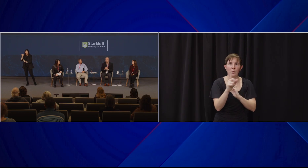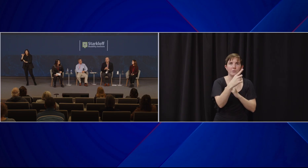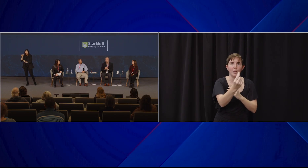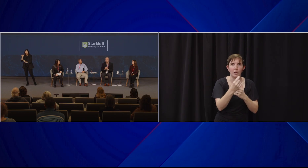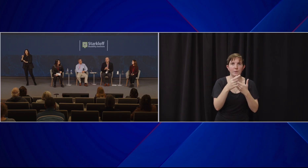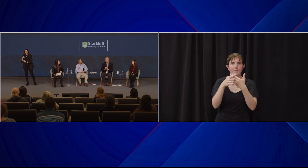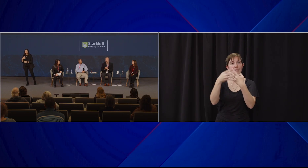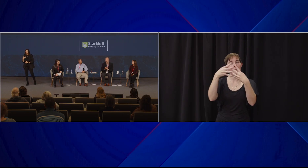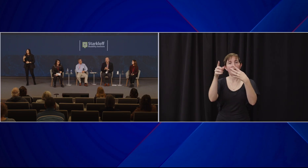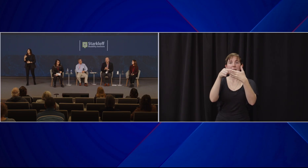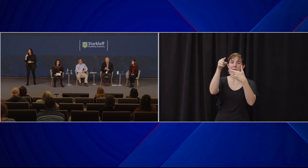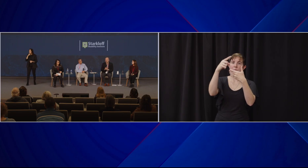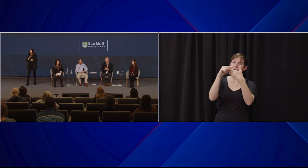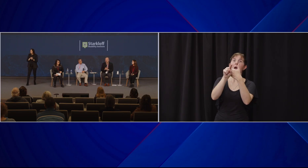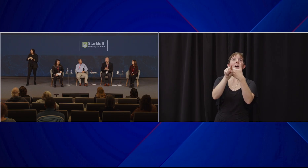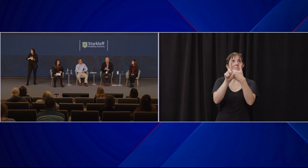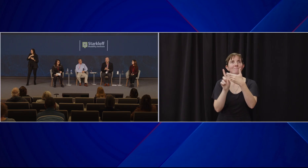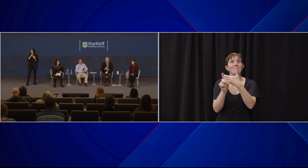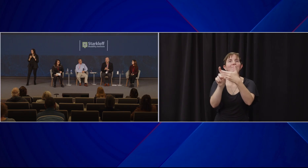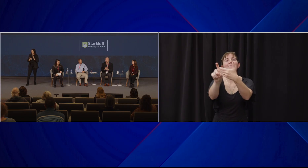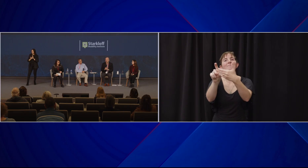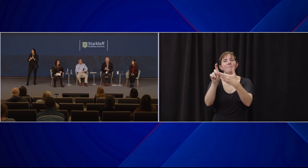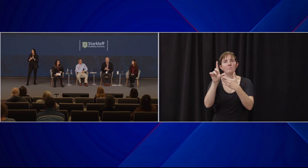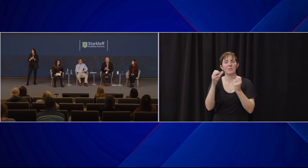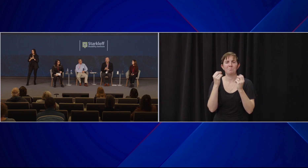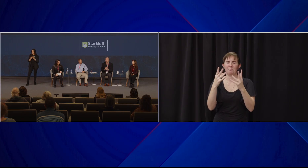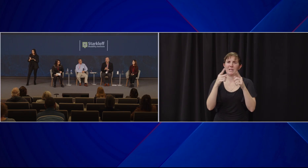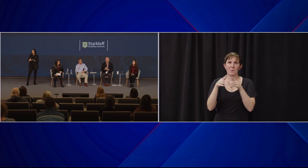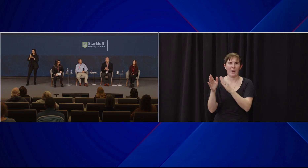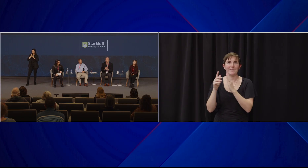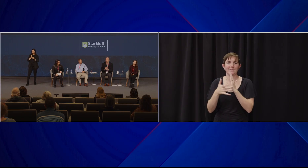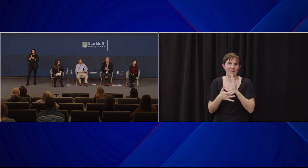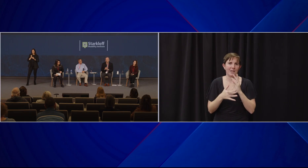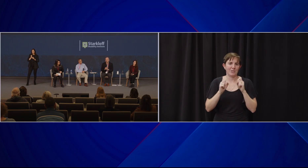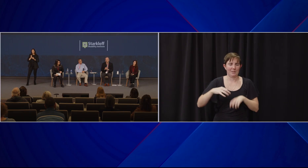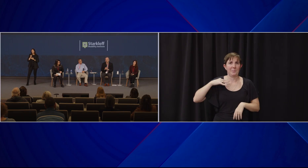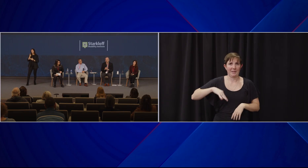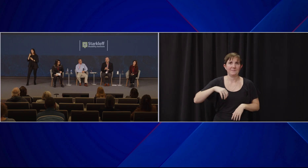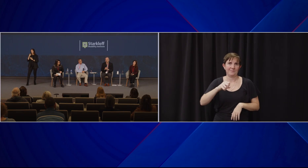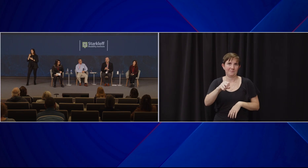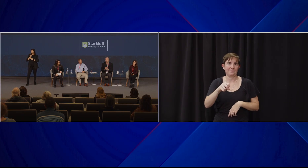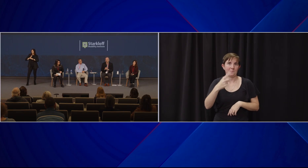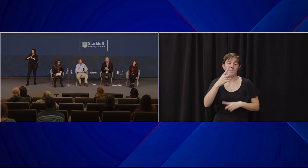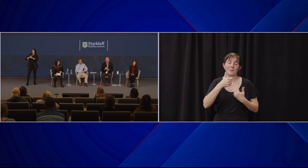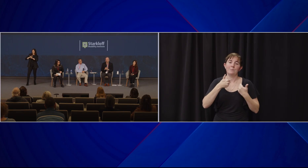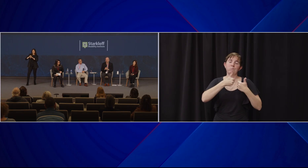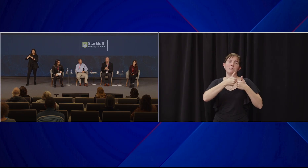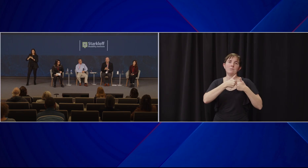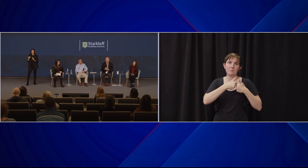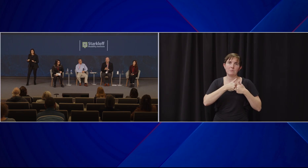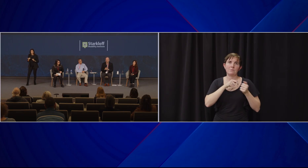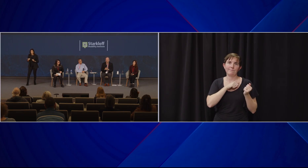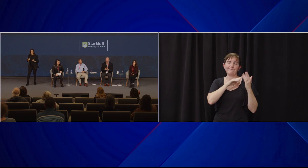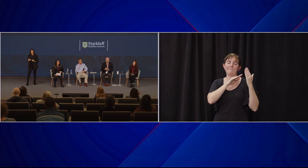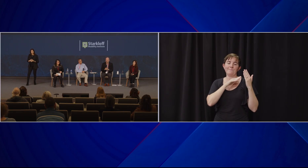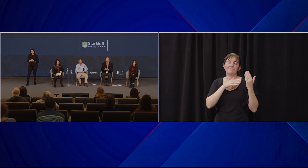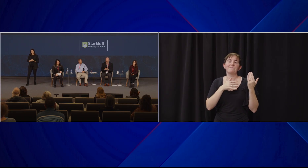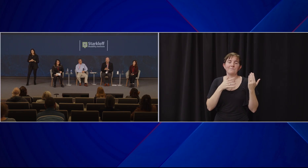I think there's plenty of ways where technology can help. One of the obstacles that we find is